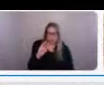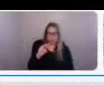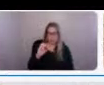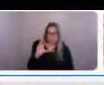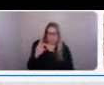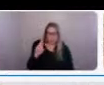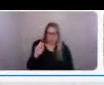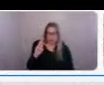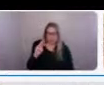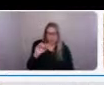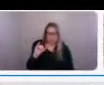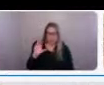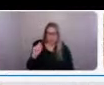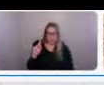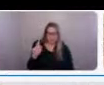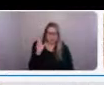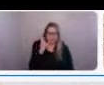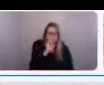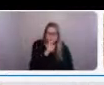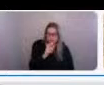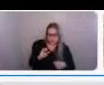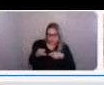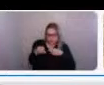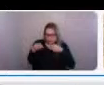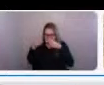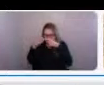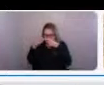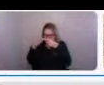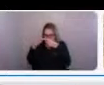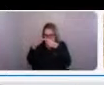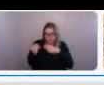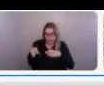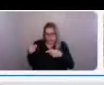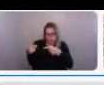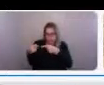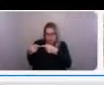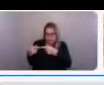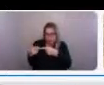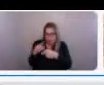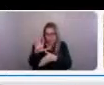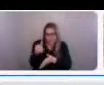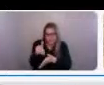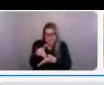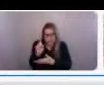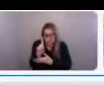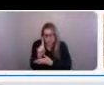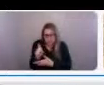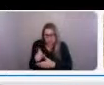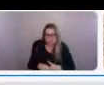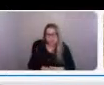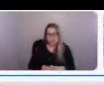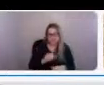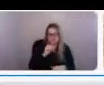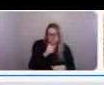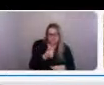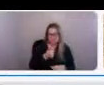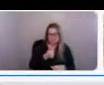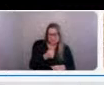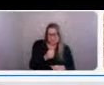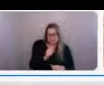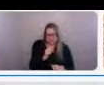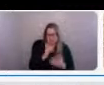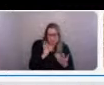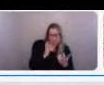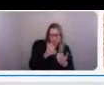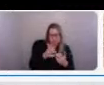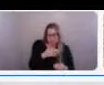far east north corner of something that reaches into almost central phoenix and i just didn't seem like a match to